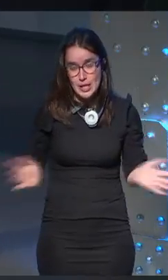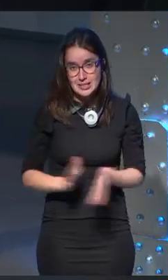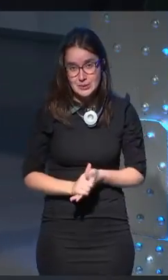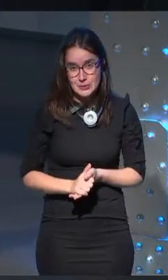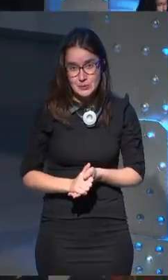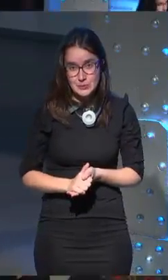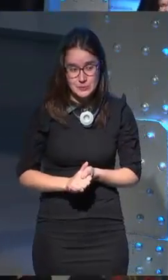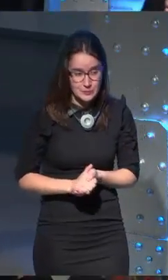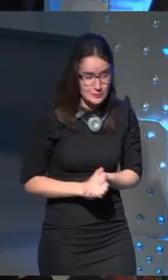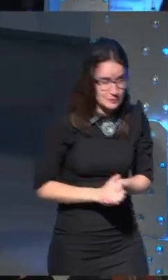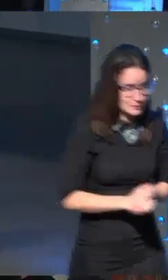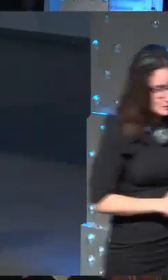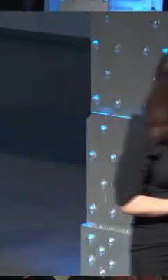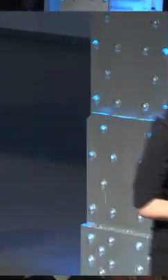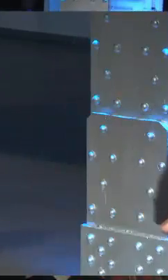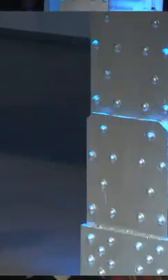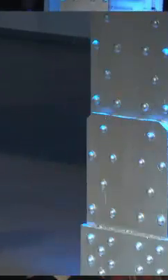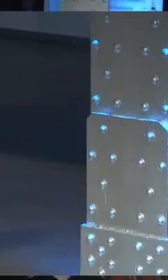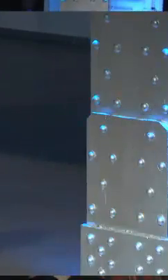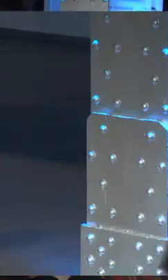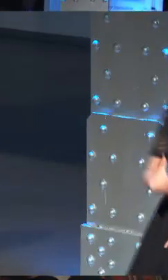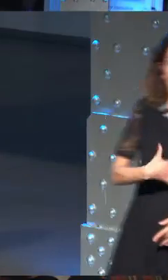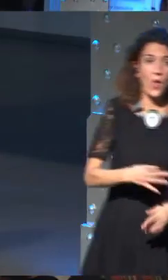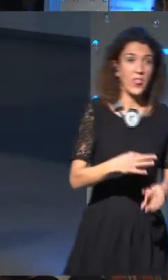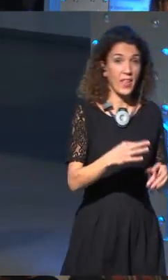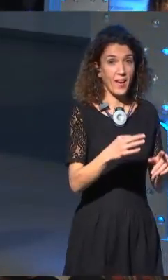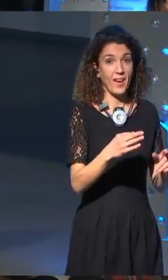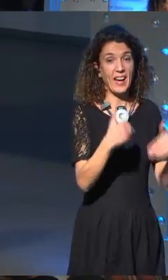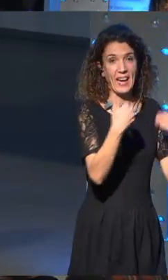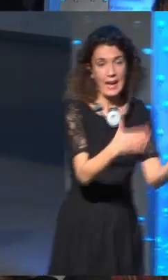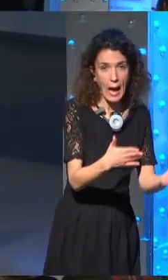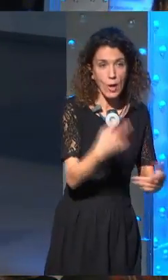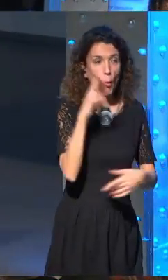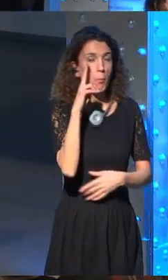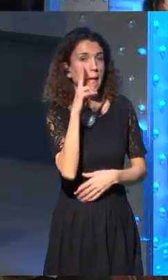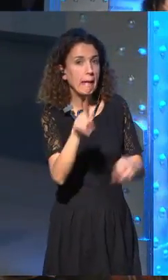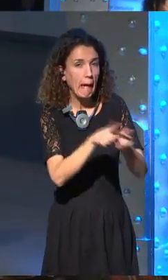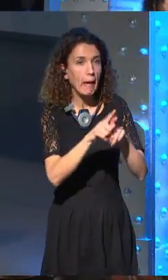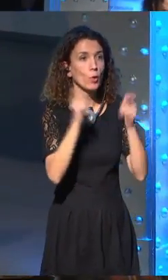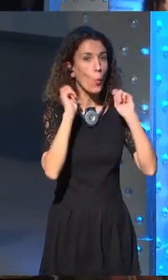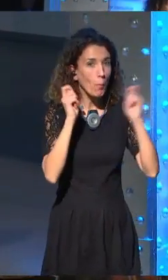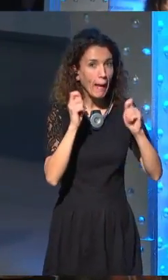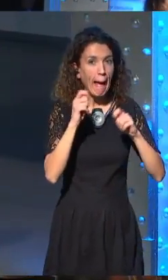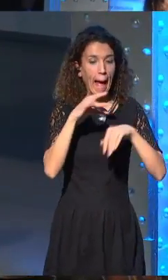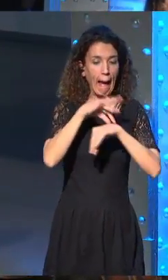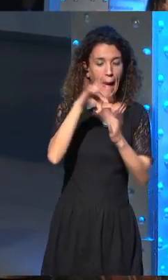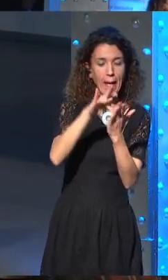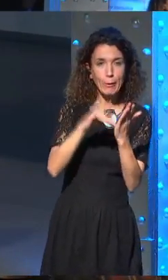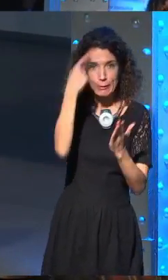Y desde allá arriba se pueden. And from out there, is it possible to send presents or gifts? Is it possible to